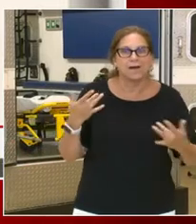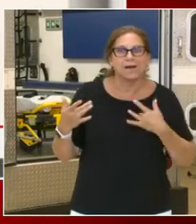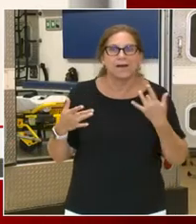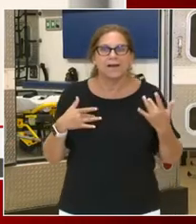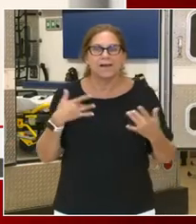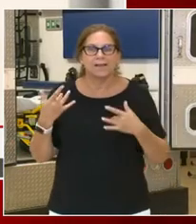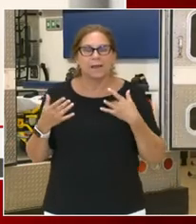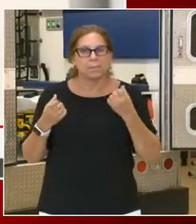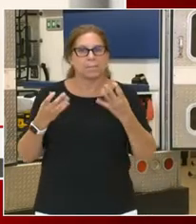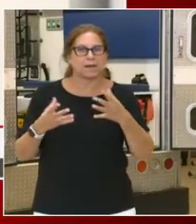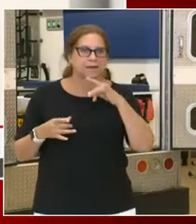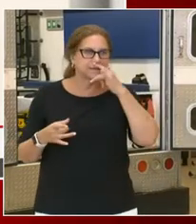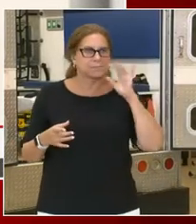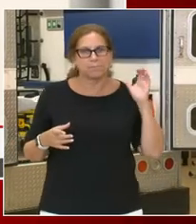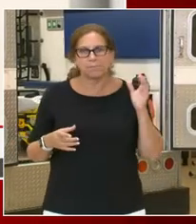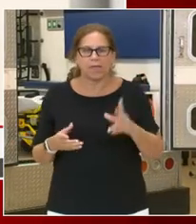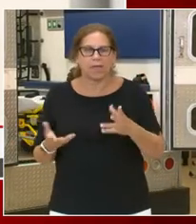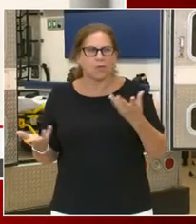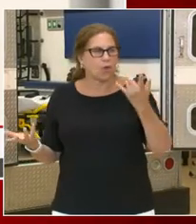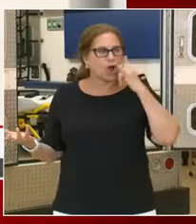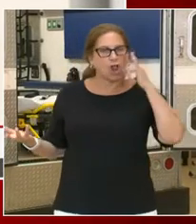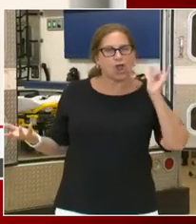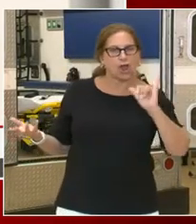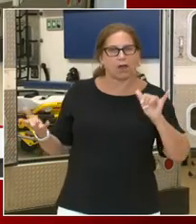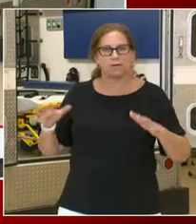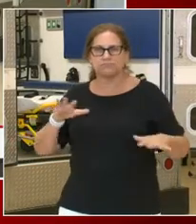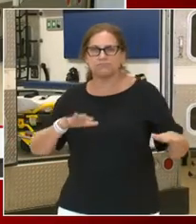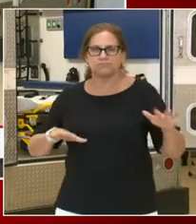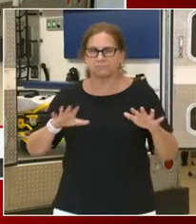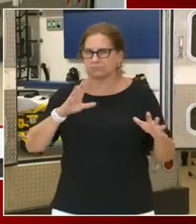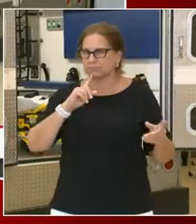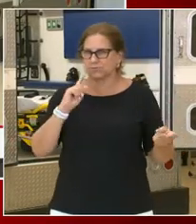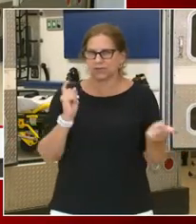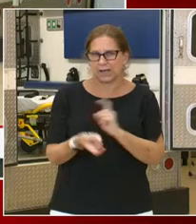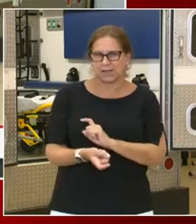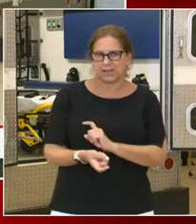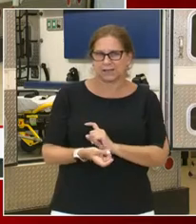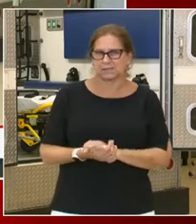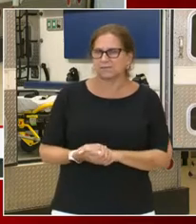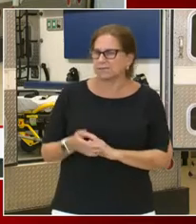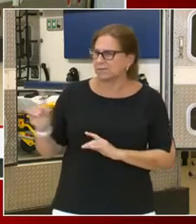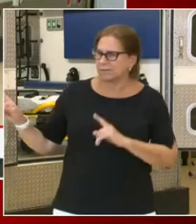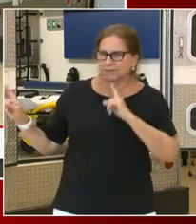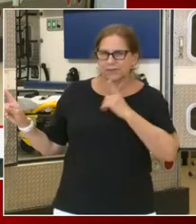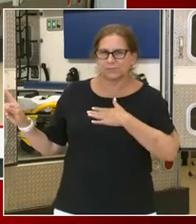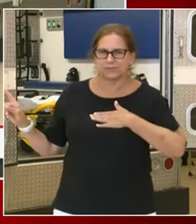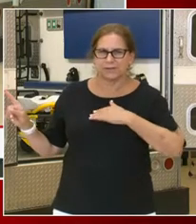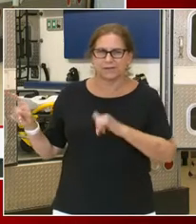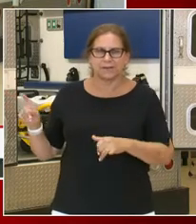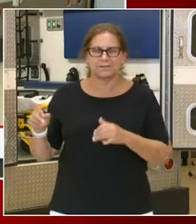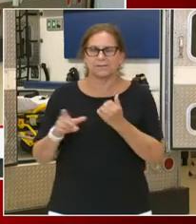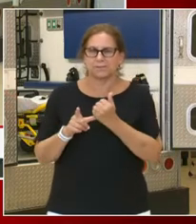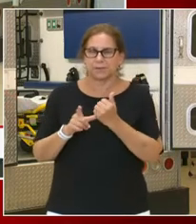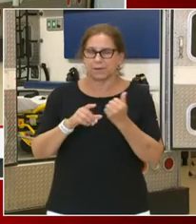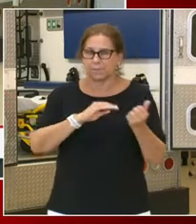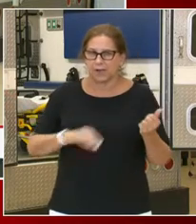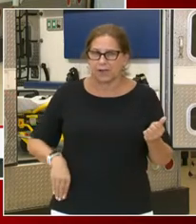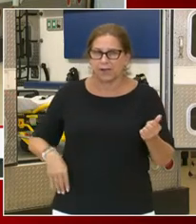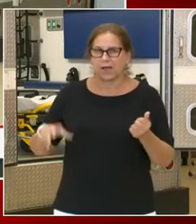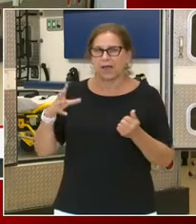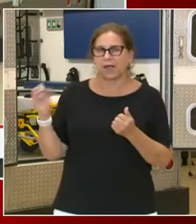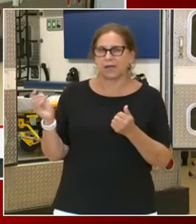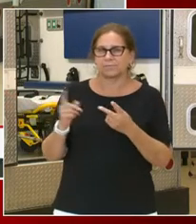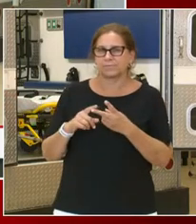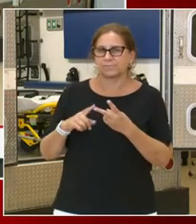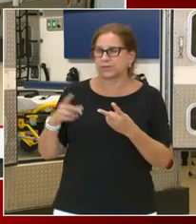students and families well. So I appreciate that, and it's just been so exciting, as we, Deputy Mayor, the Mayor, myself, we've been able to tour a